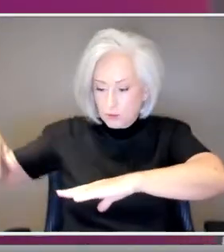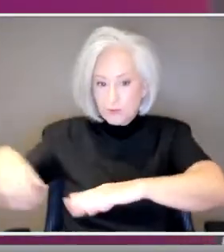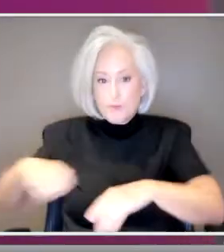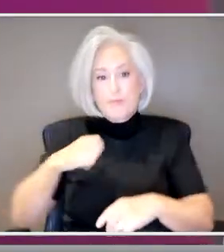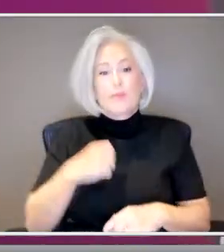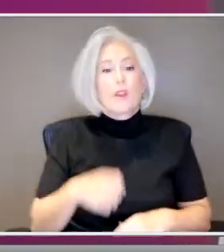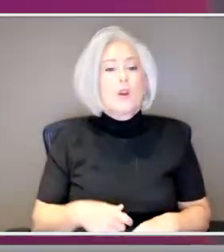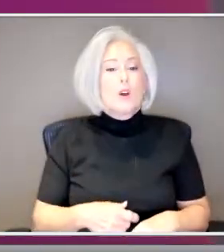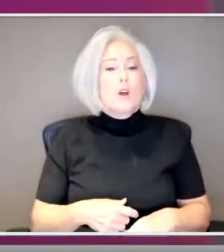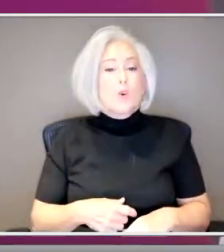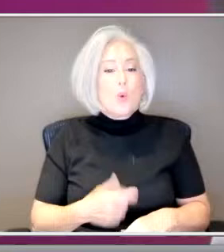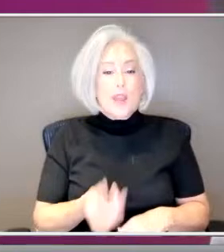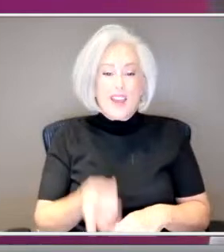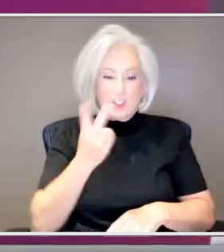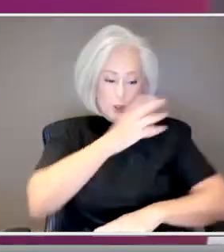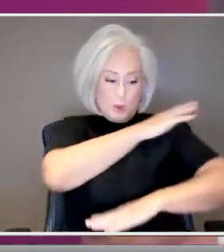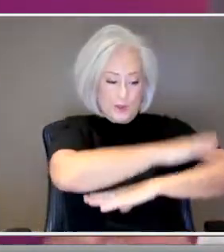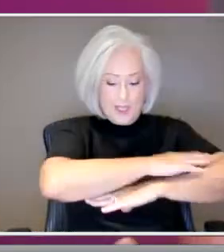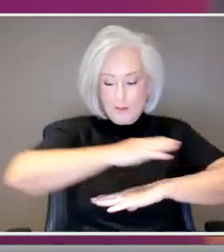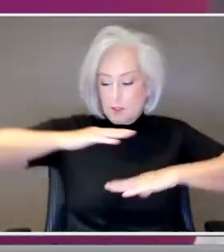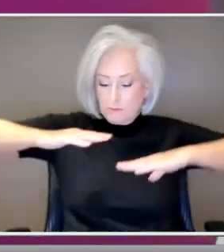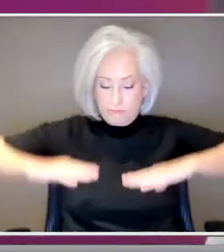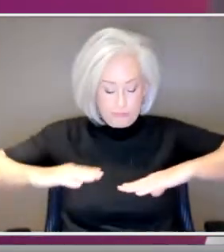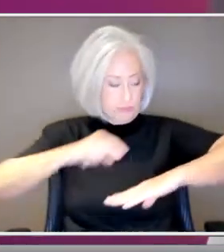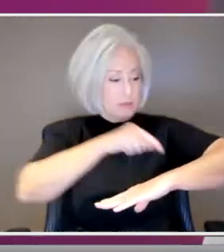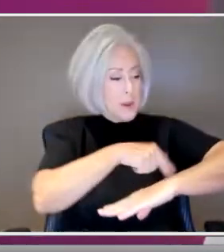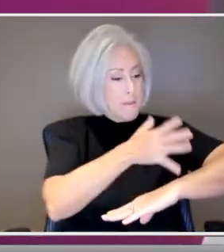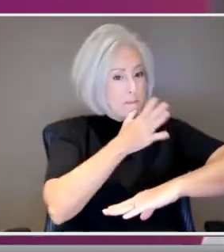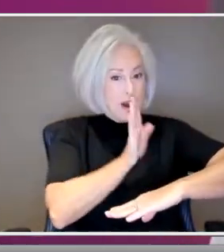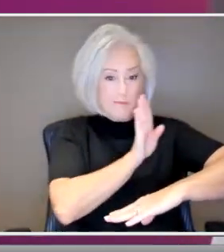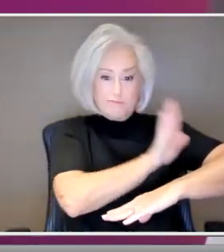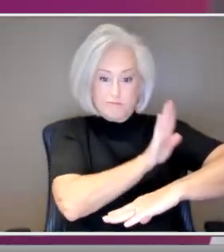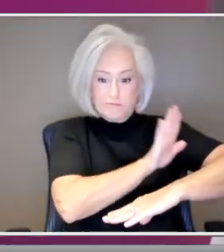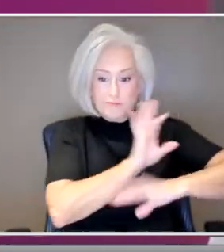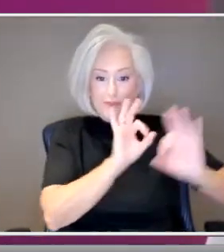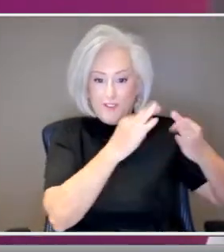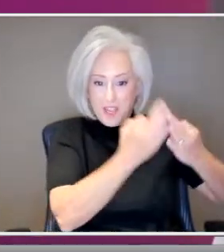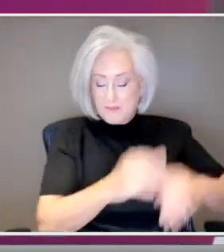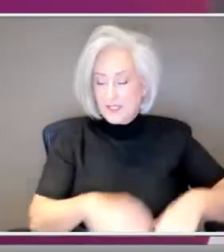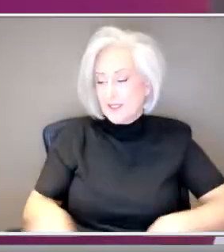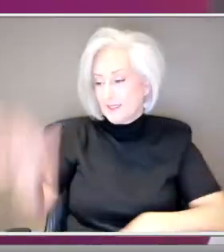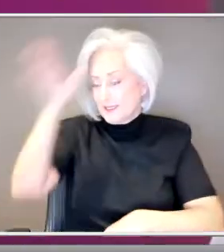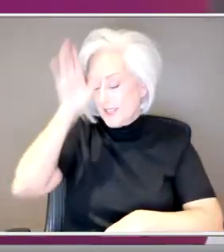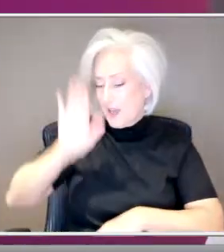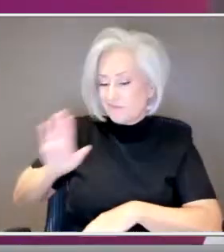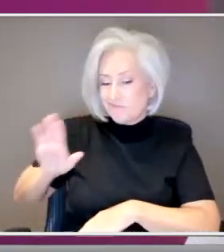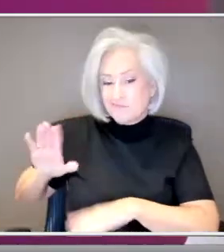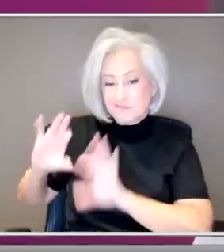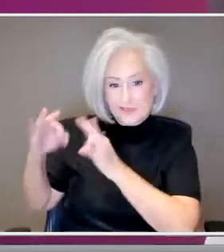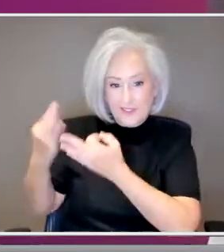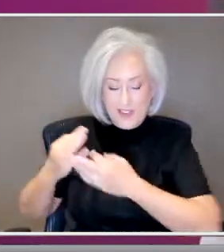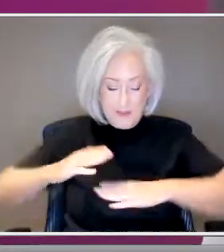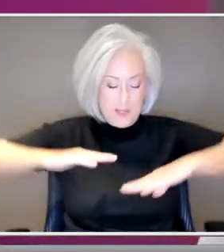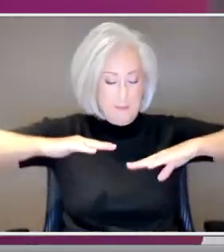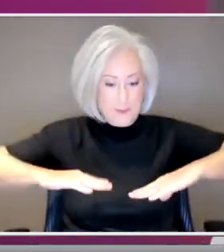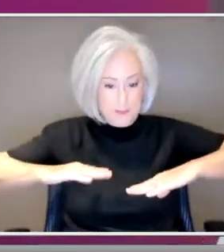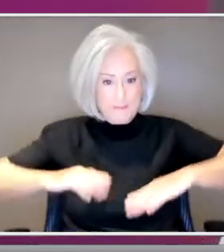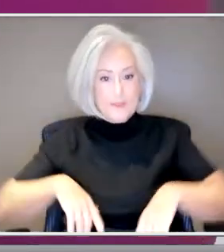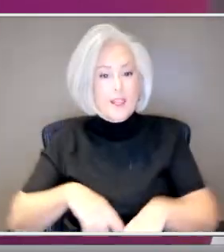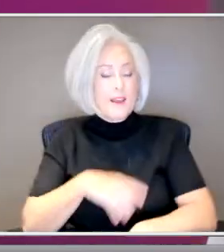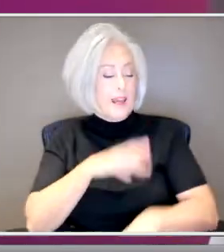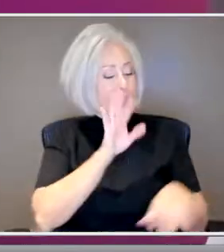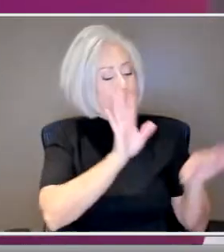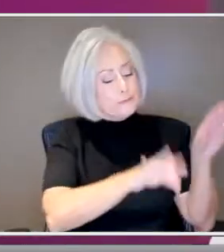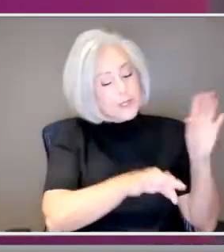your mom's side, one's from your dad's side of the family, right? And you go through the buffet table and you're like, you know, there's turkey,